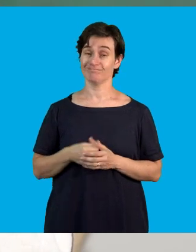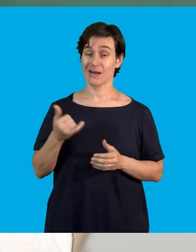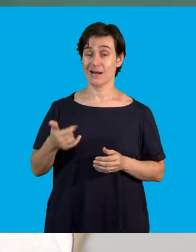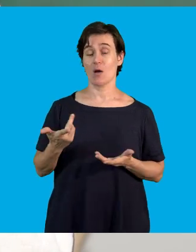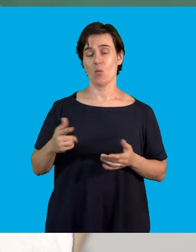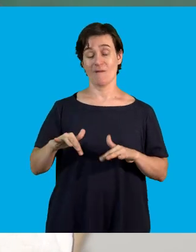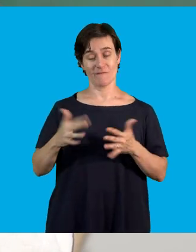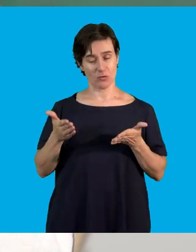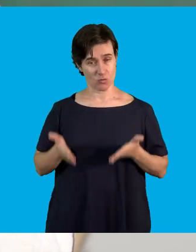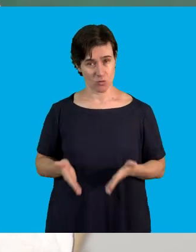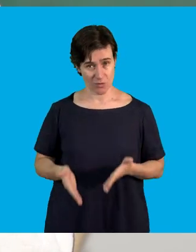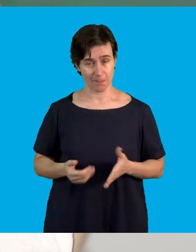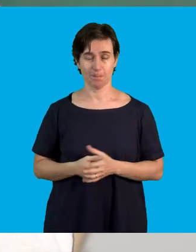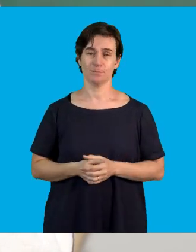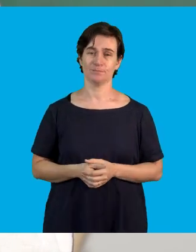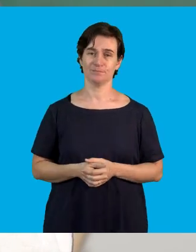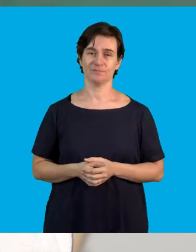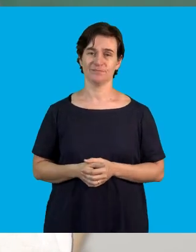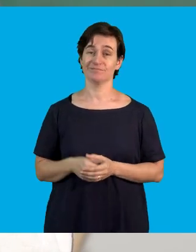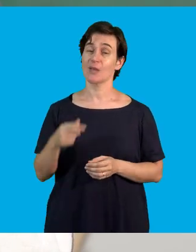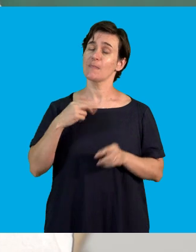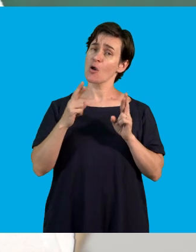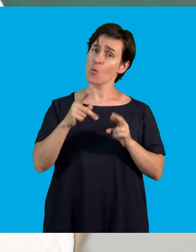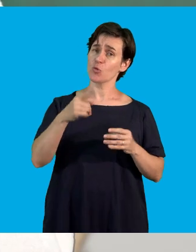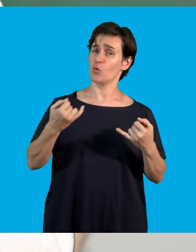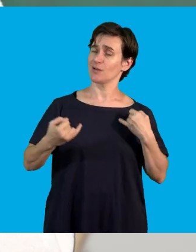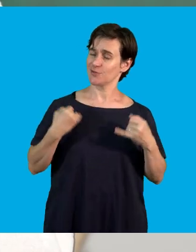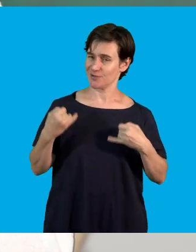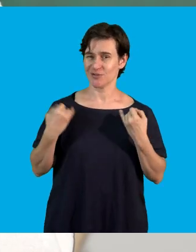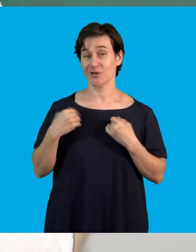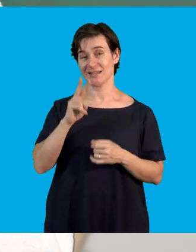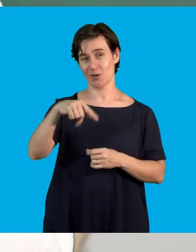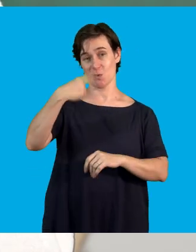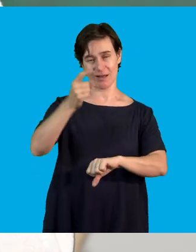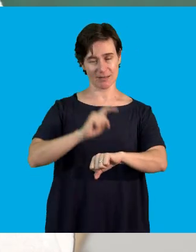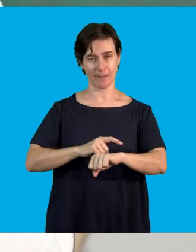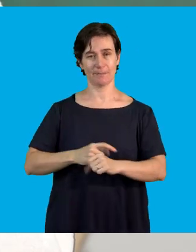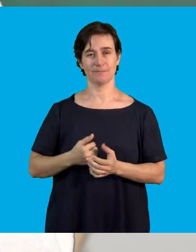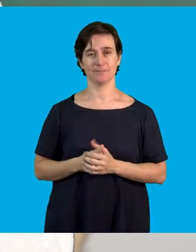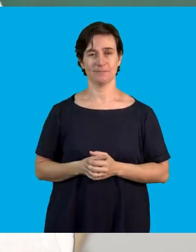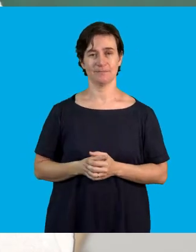That brings us to the end of our lesson for today. Hope you enjoyed that. See you